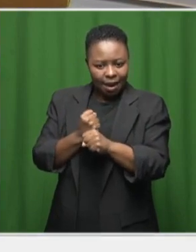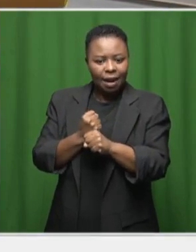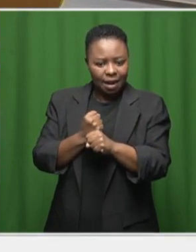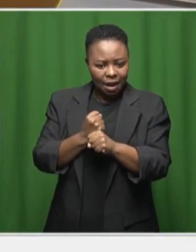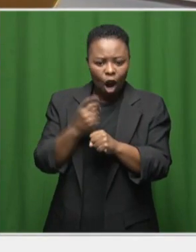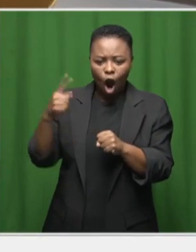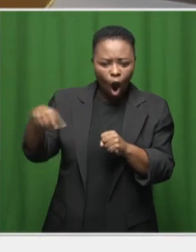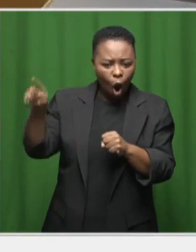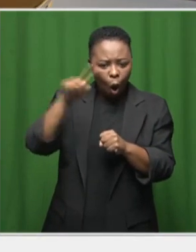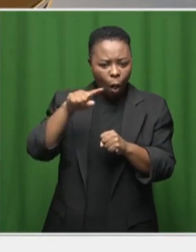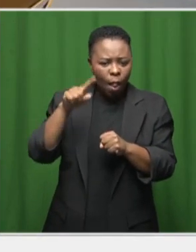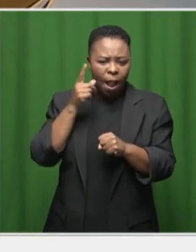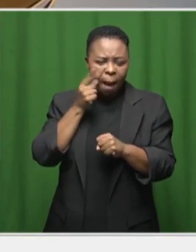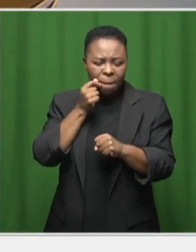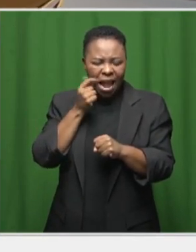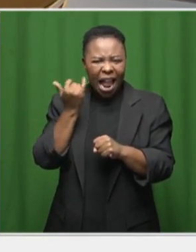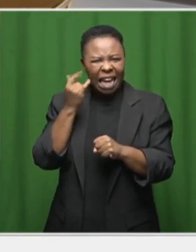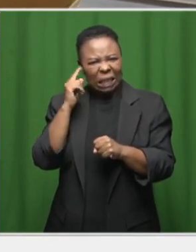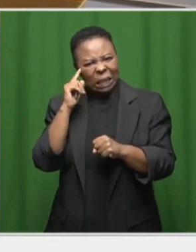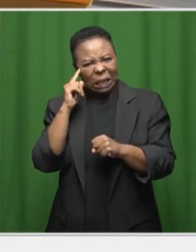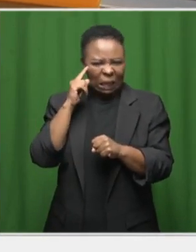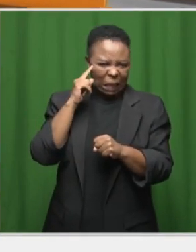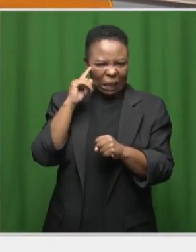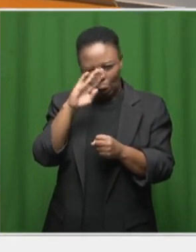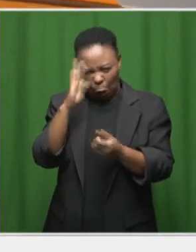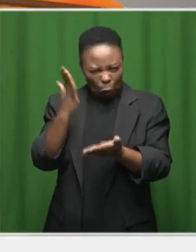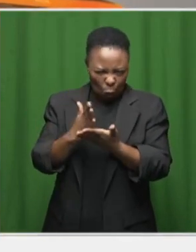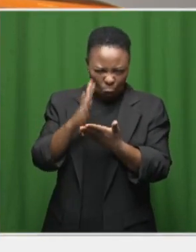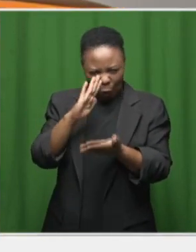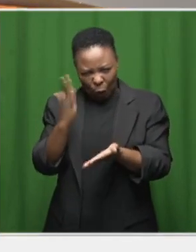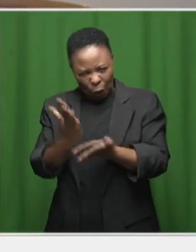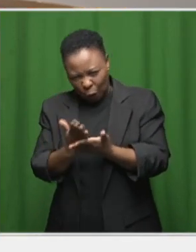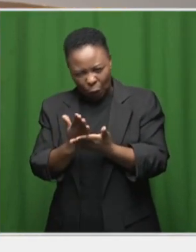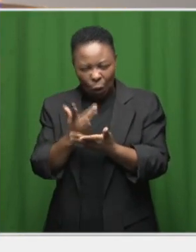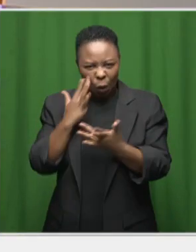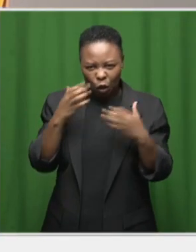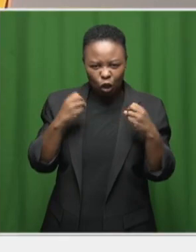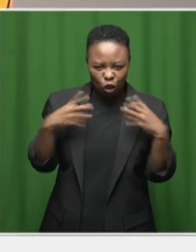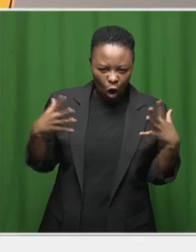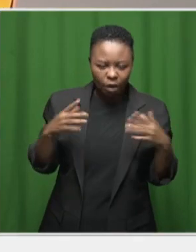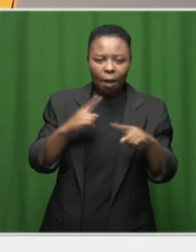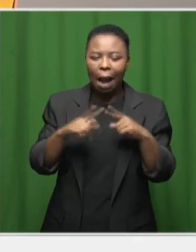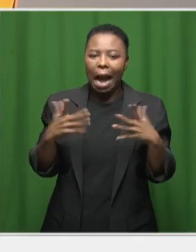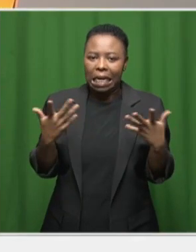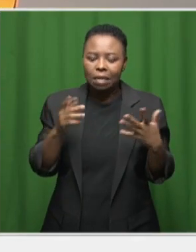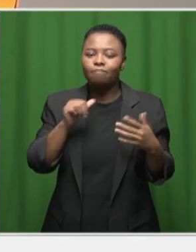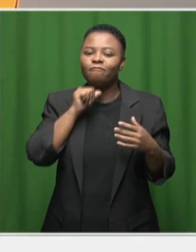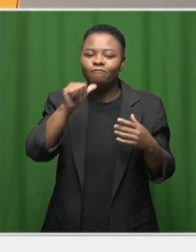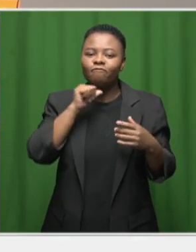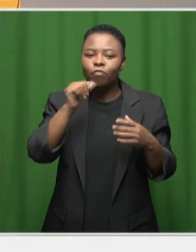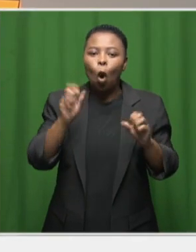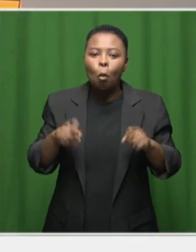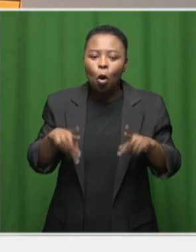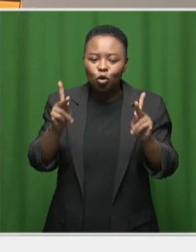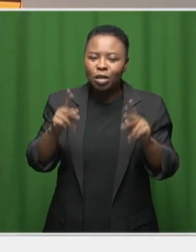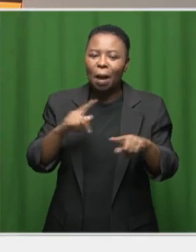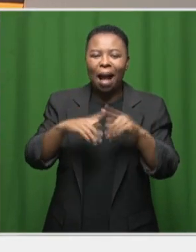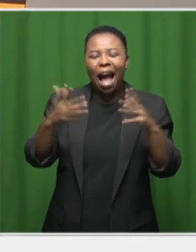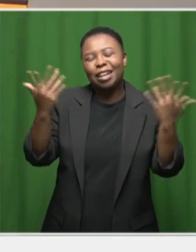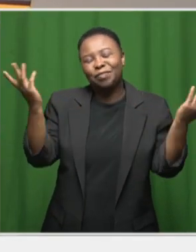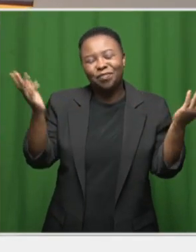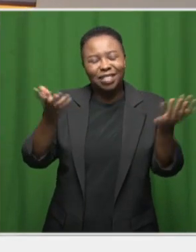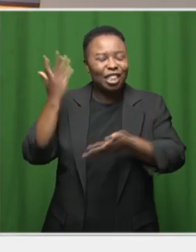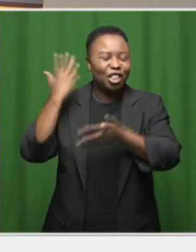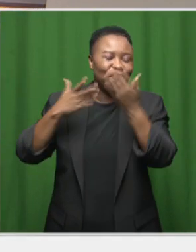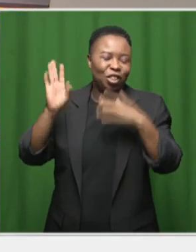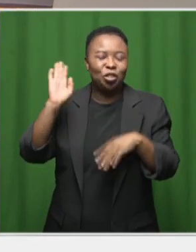the old guys, you know, were kind of skeptical at the beginning. But eventually they gave me a chance, and then the rest is history, I would say.